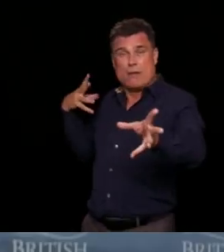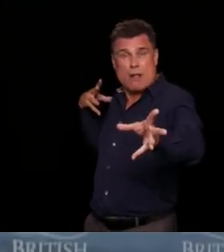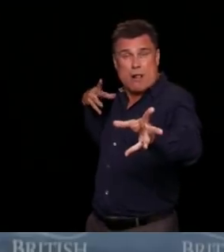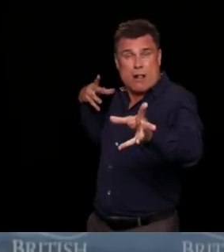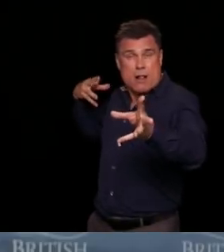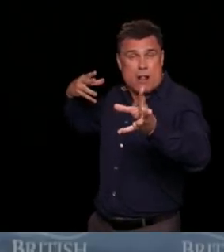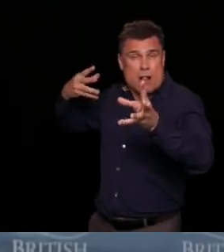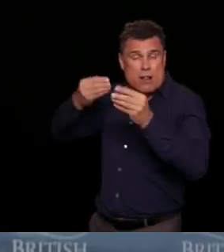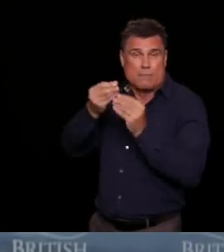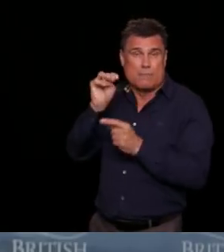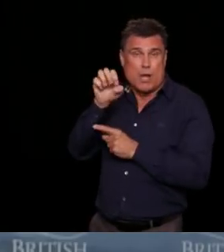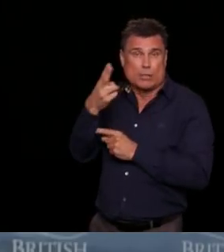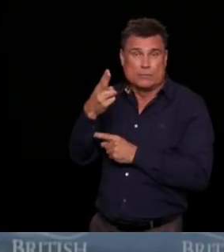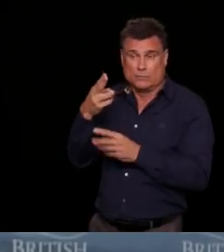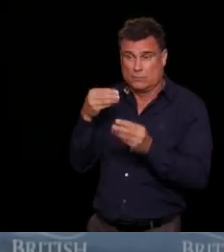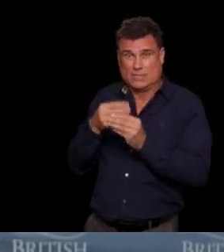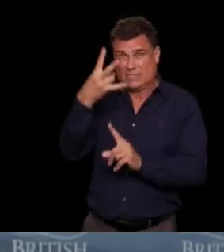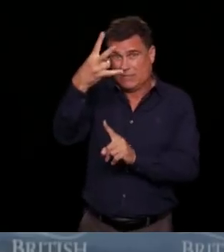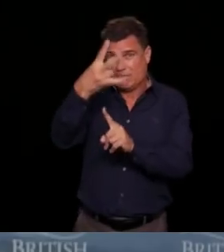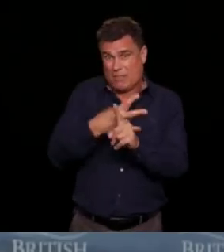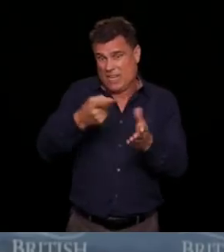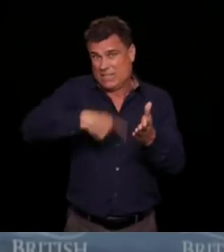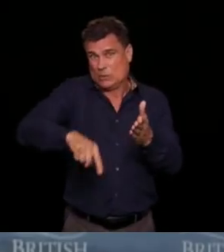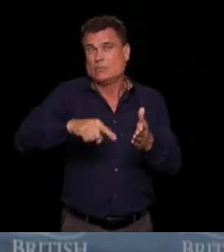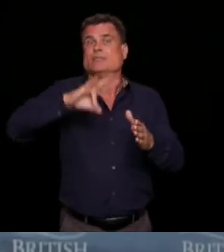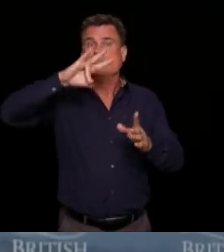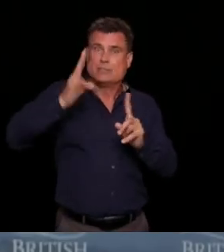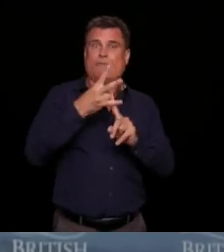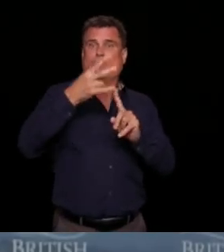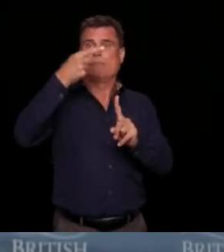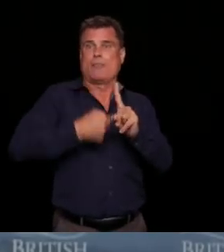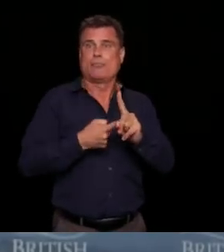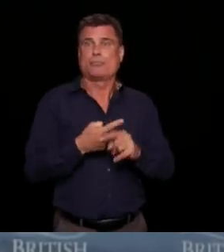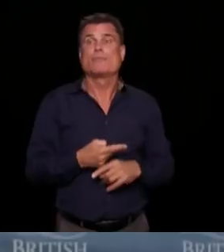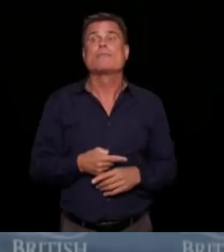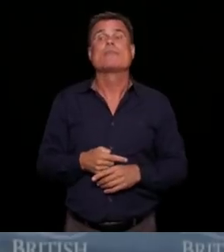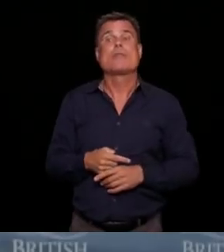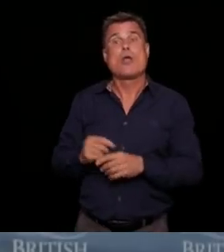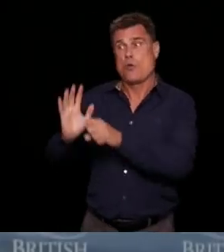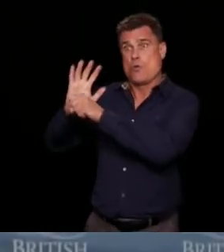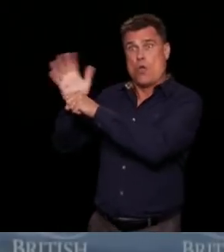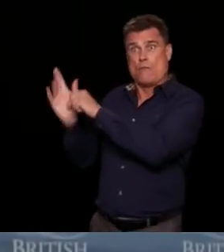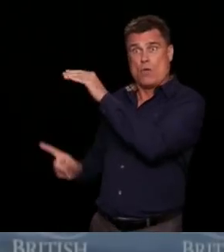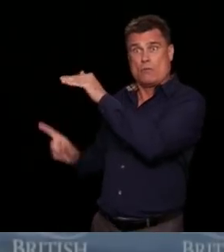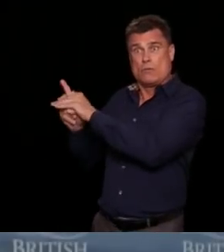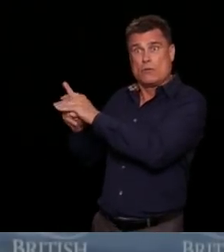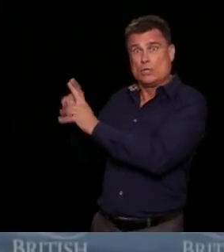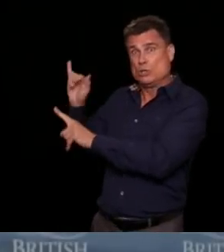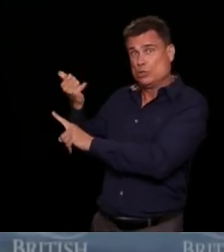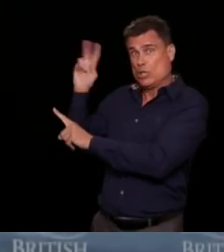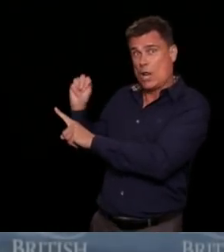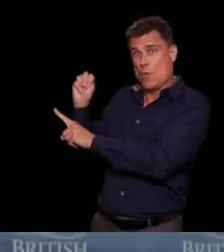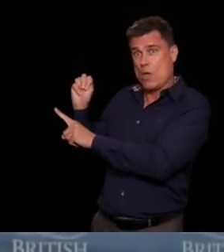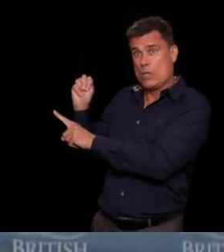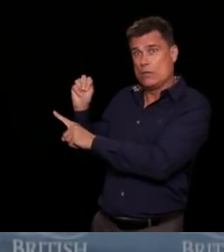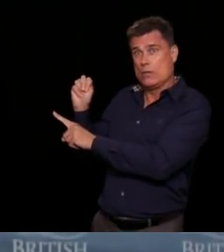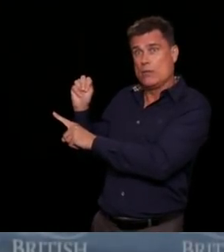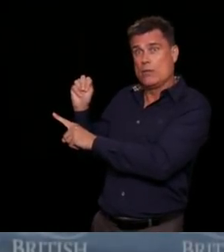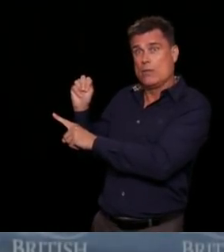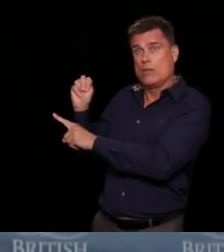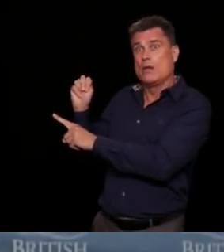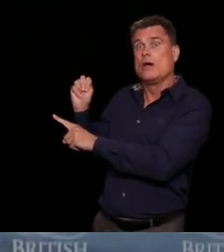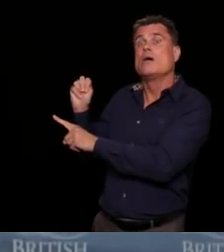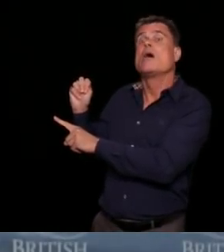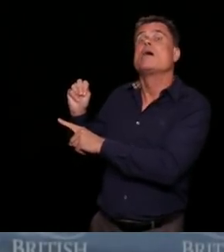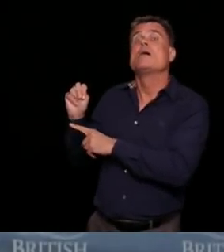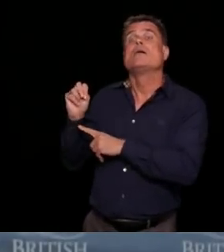started our COVID-19 response, which was in January, when the team set up that involves Dr. Gustafson and her team, but also led by